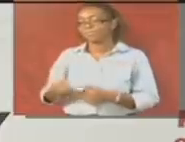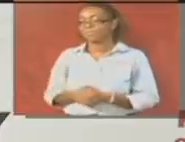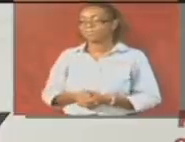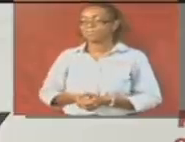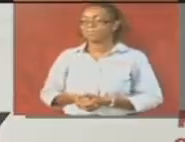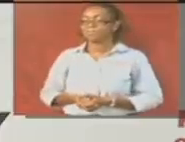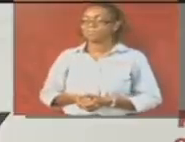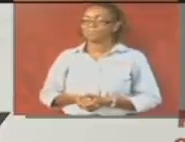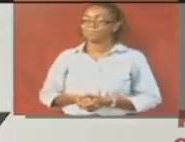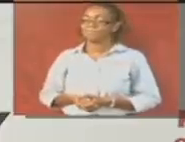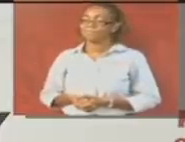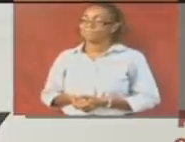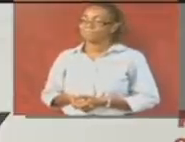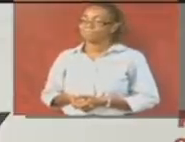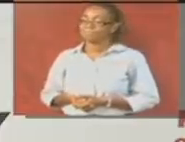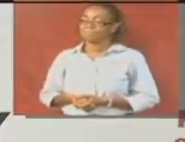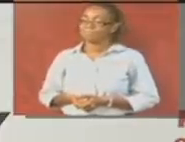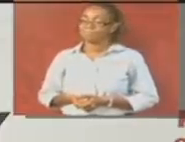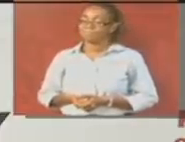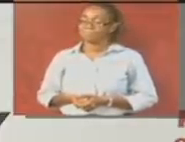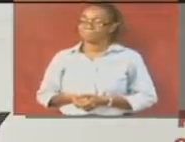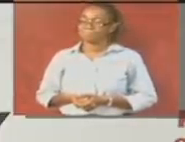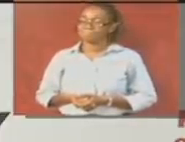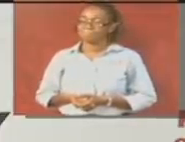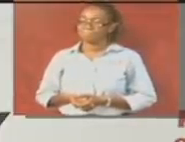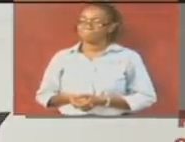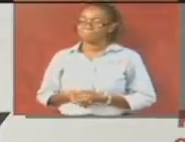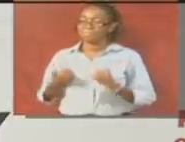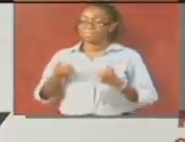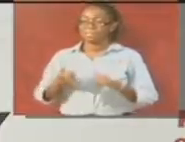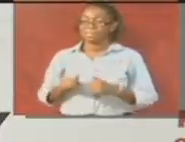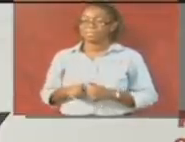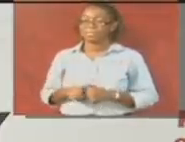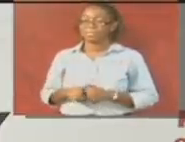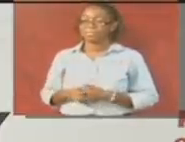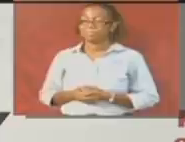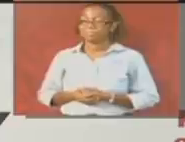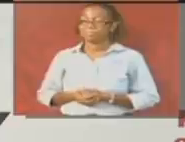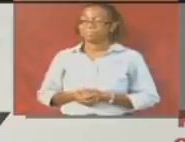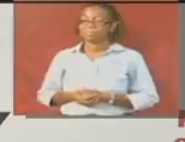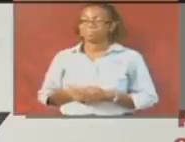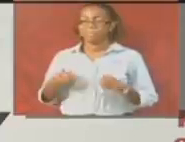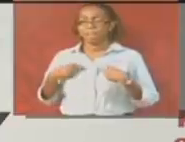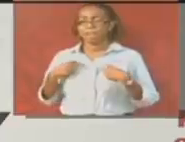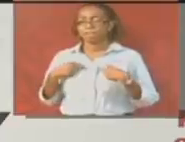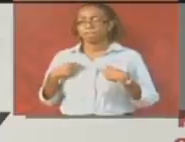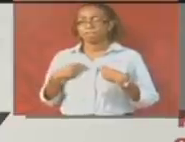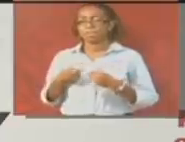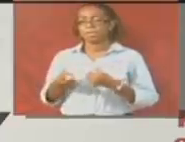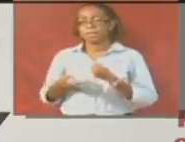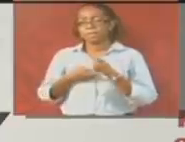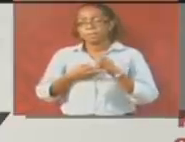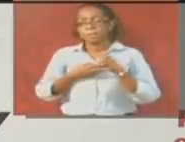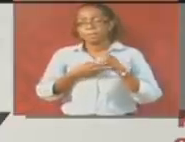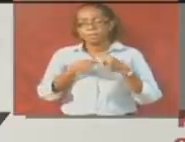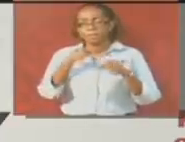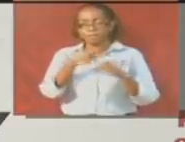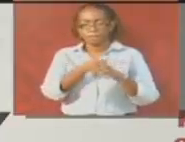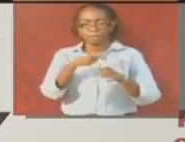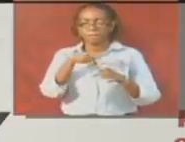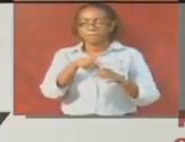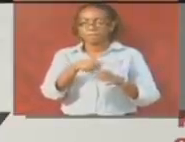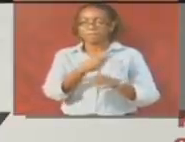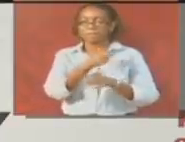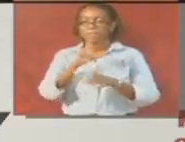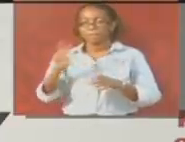the half of the received amount that will be kept in reserve for the second dose of vaccine. We